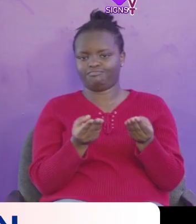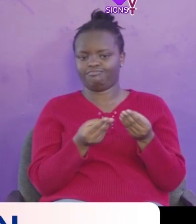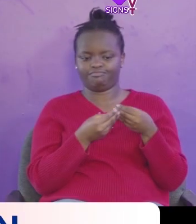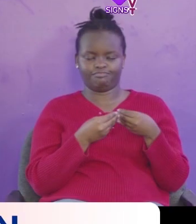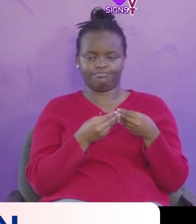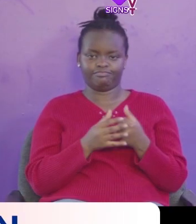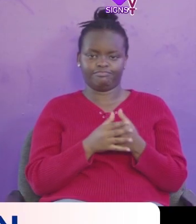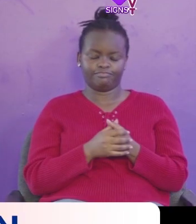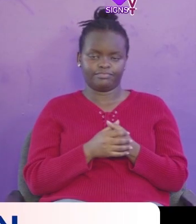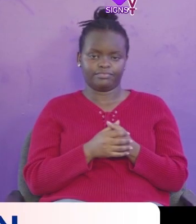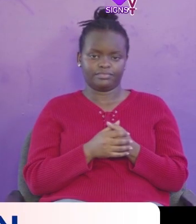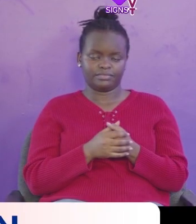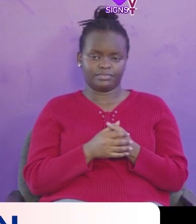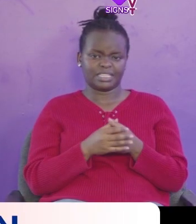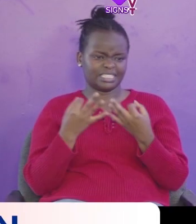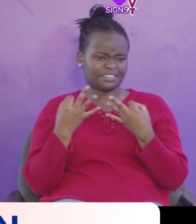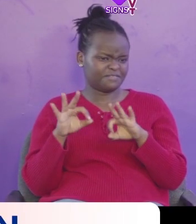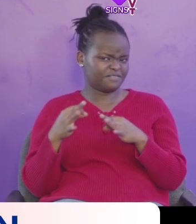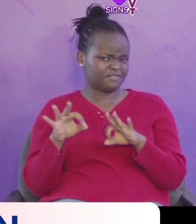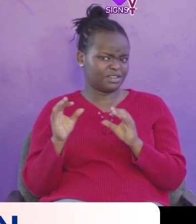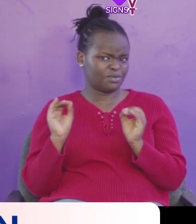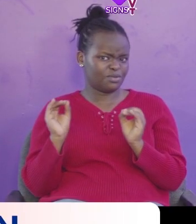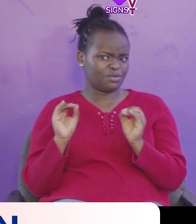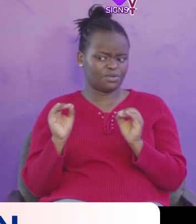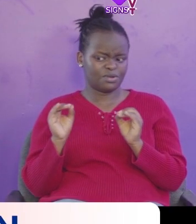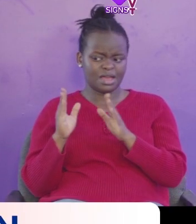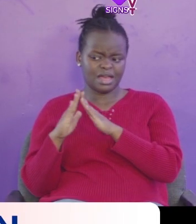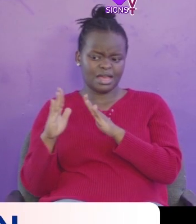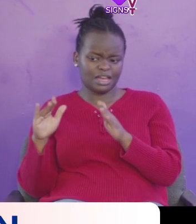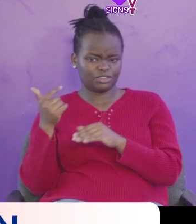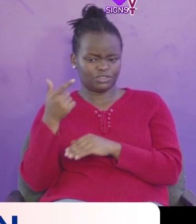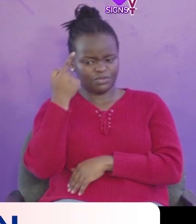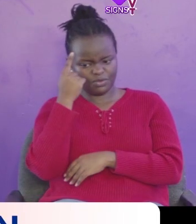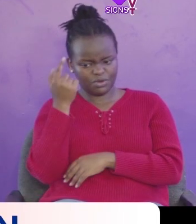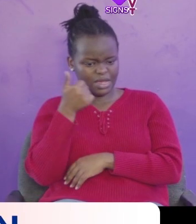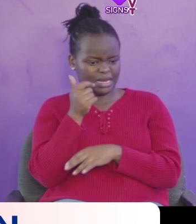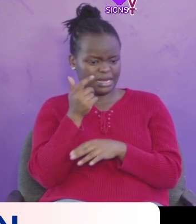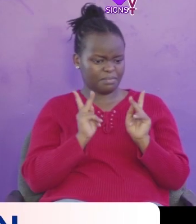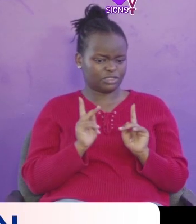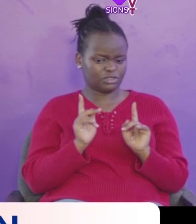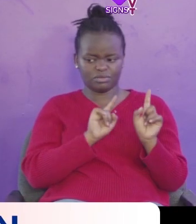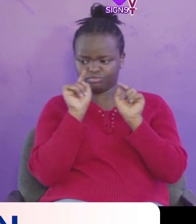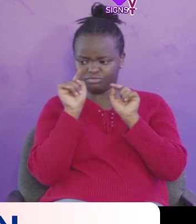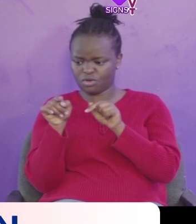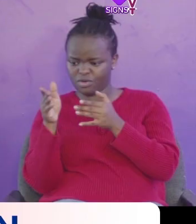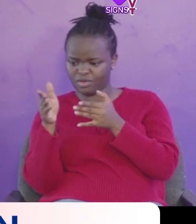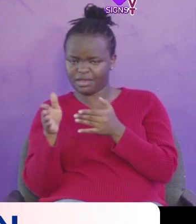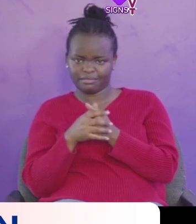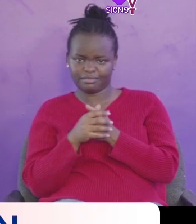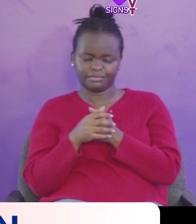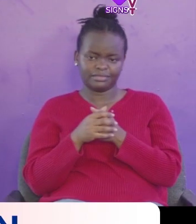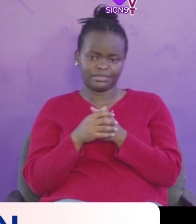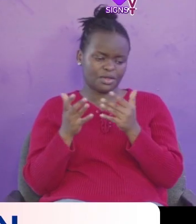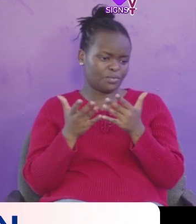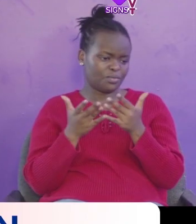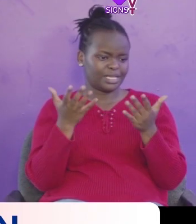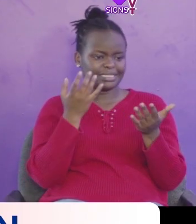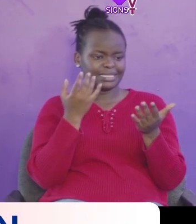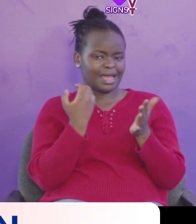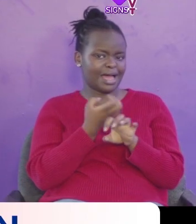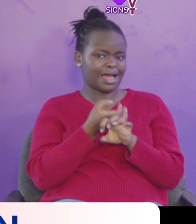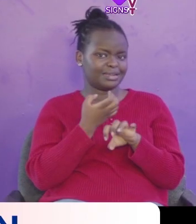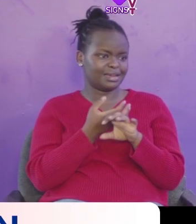then, isn't it just free? The house need for anybody to go. Where is the complication? Ni